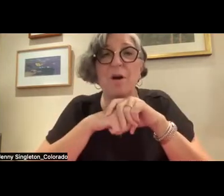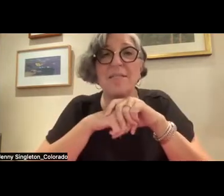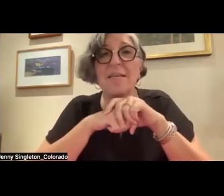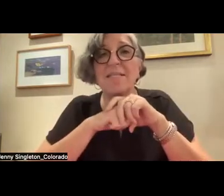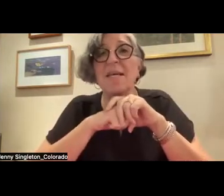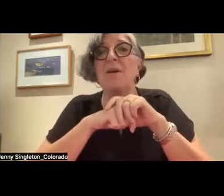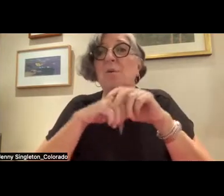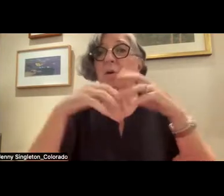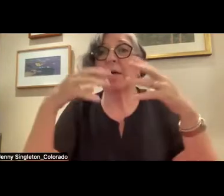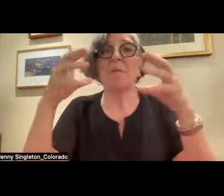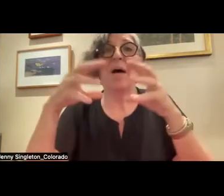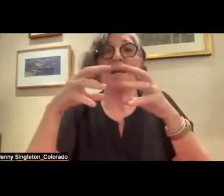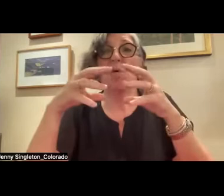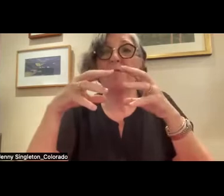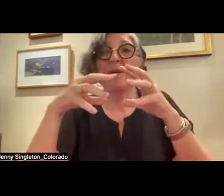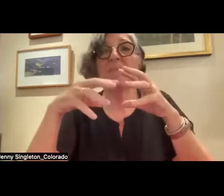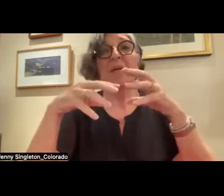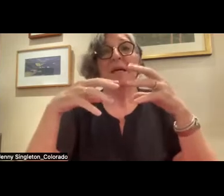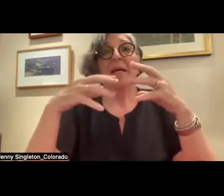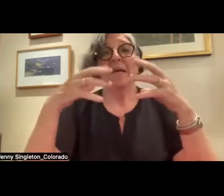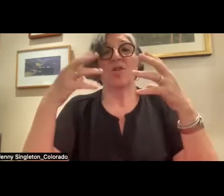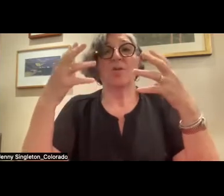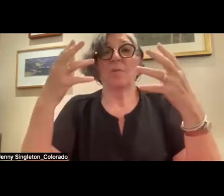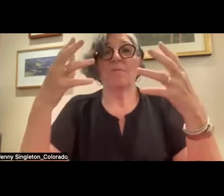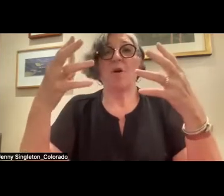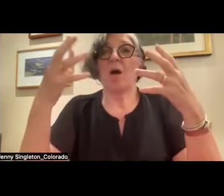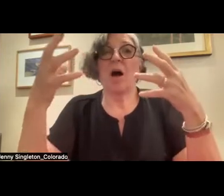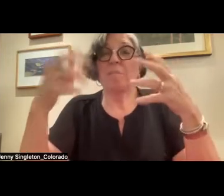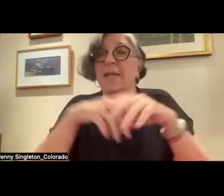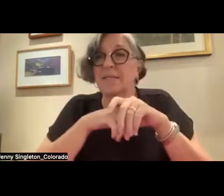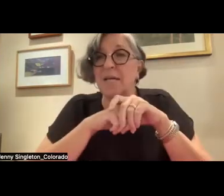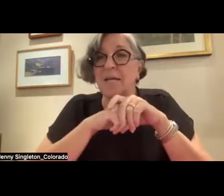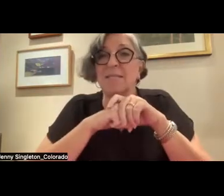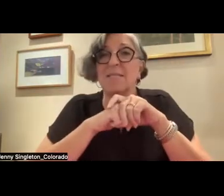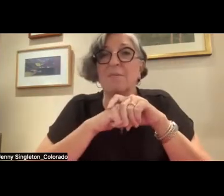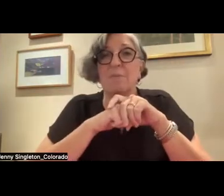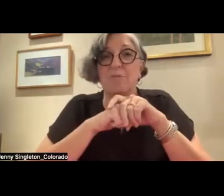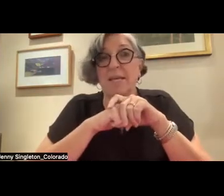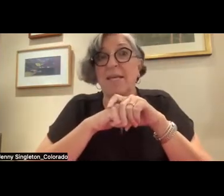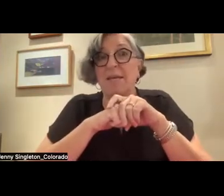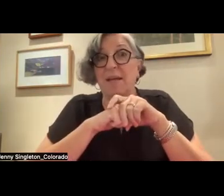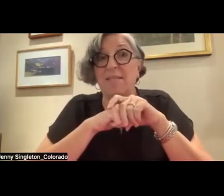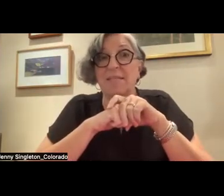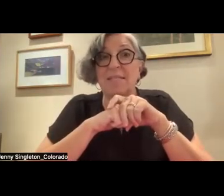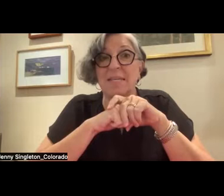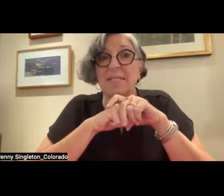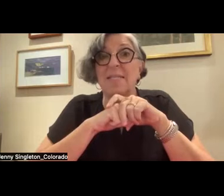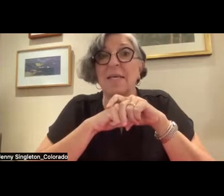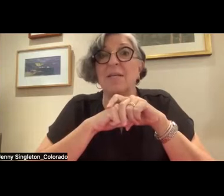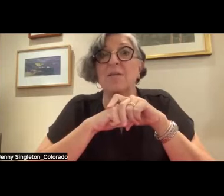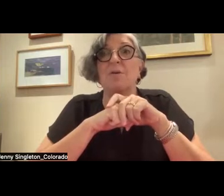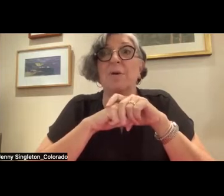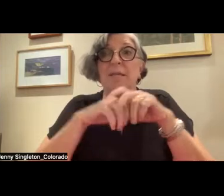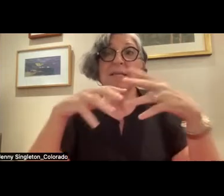productive process where you can combine morphemes to form complex signs representing events and